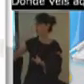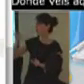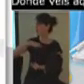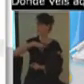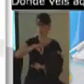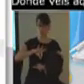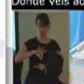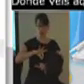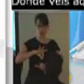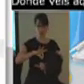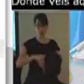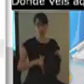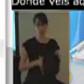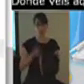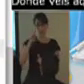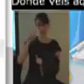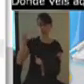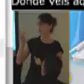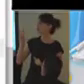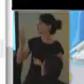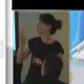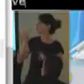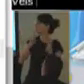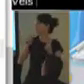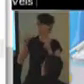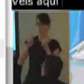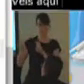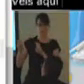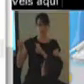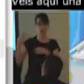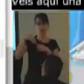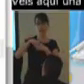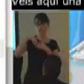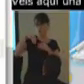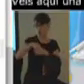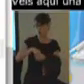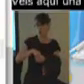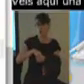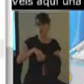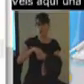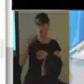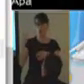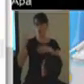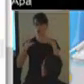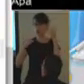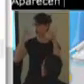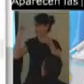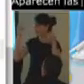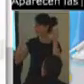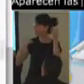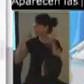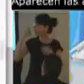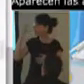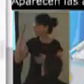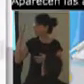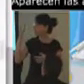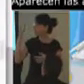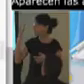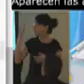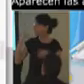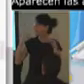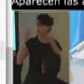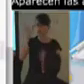blocks. We can see the unit, the content. We have activities,